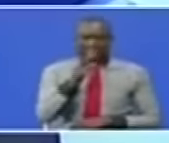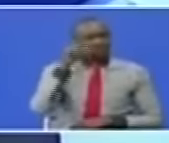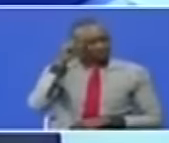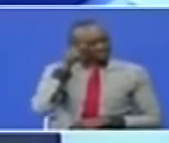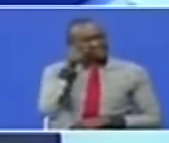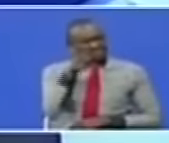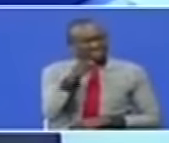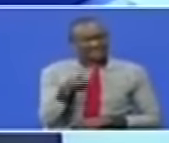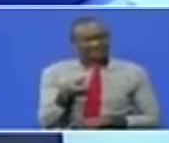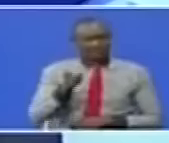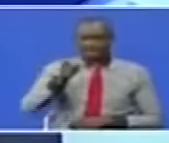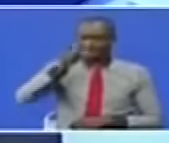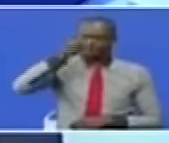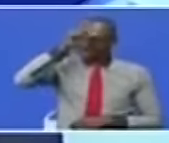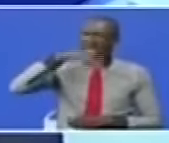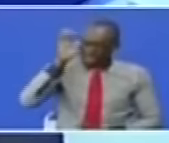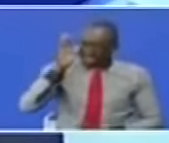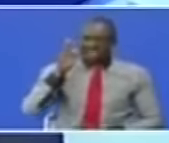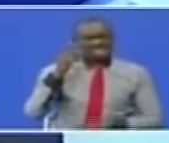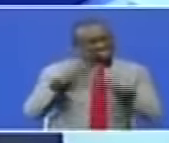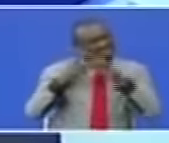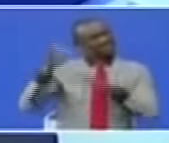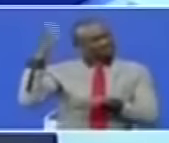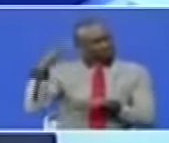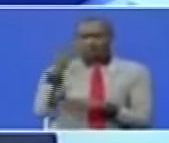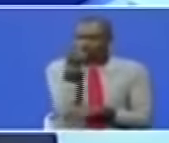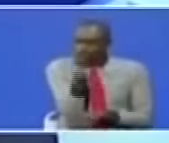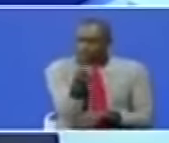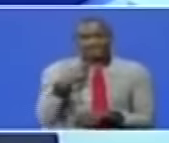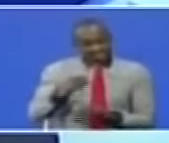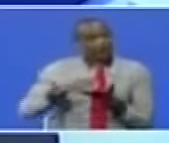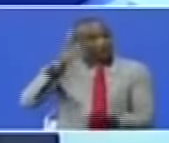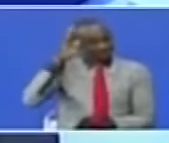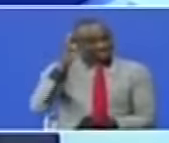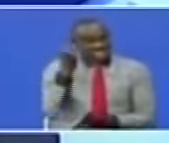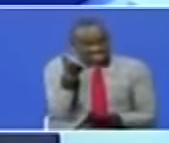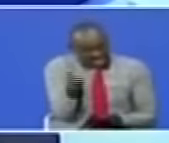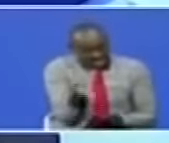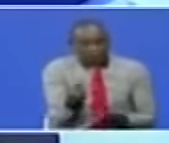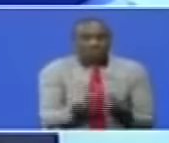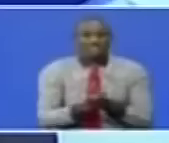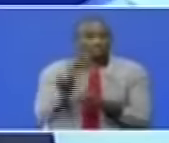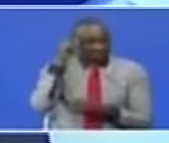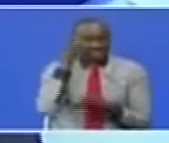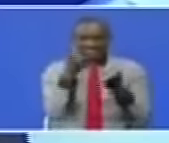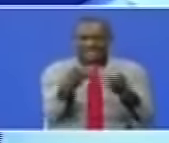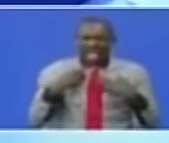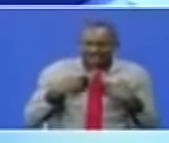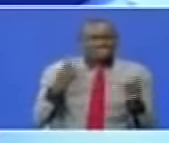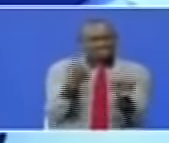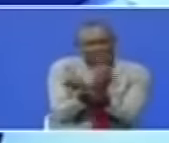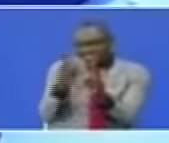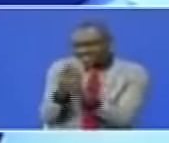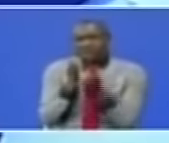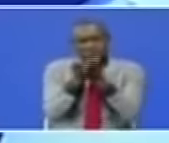significantly increased this year compared to the other years, with over 2,700 tourists having landed at the port of Mombasa aboard various cruise